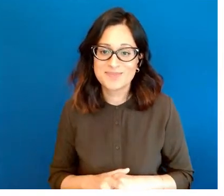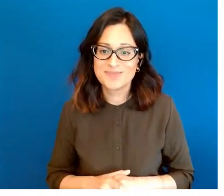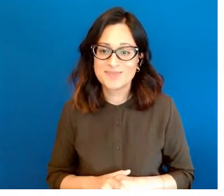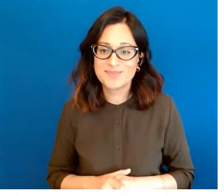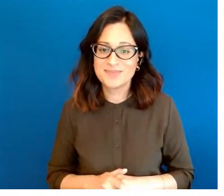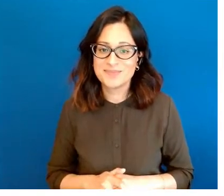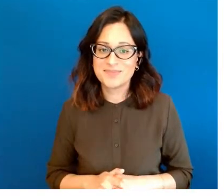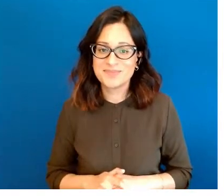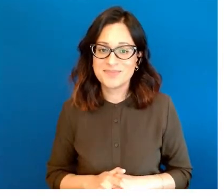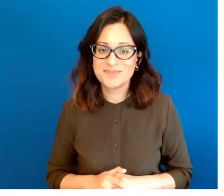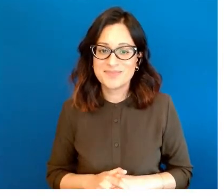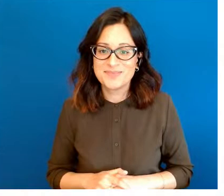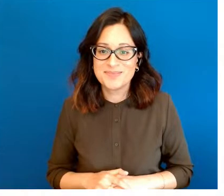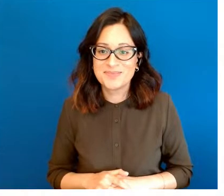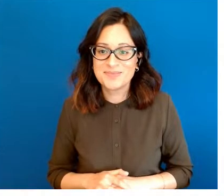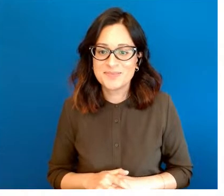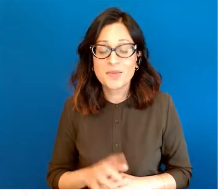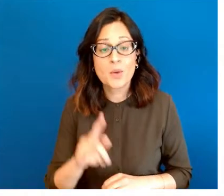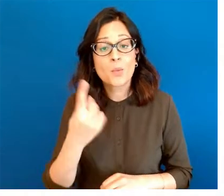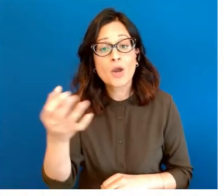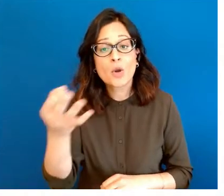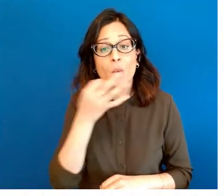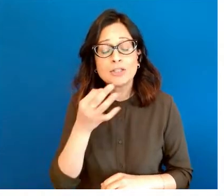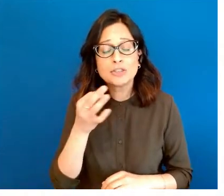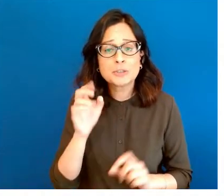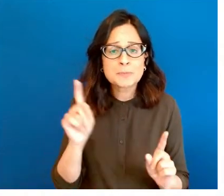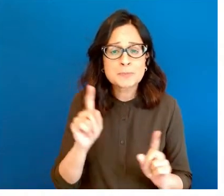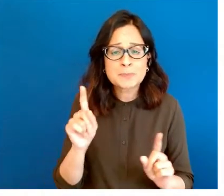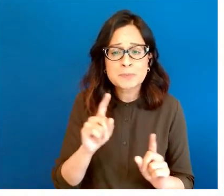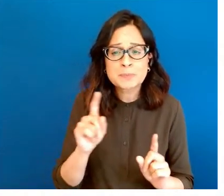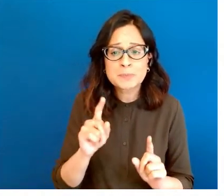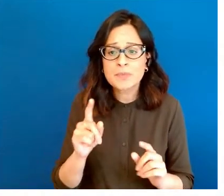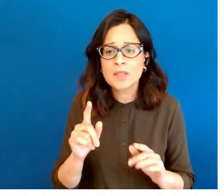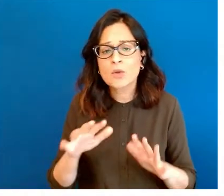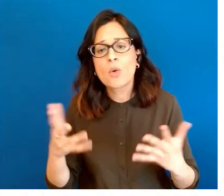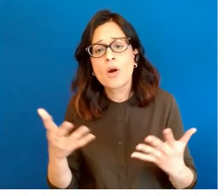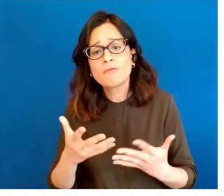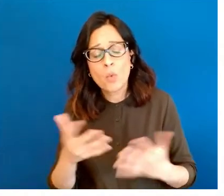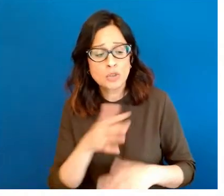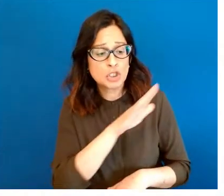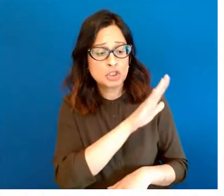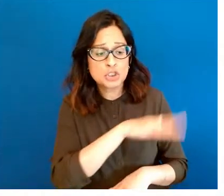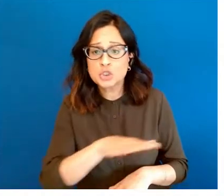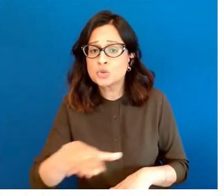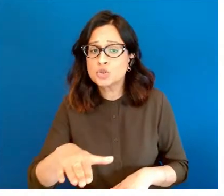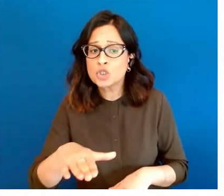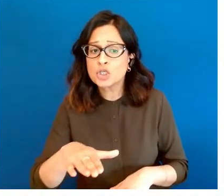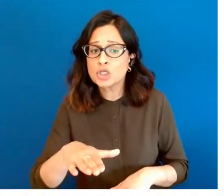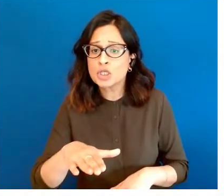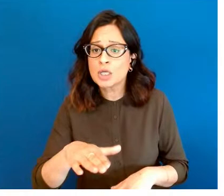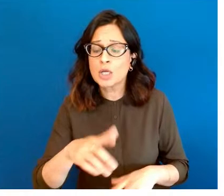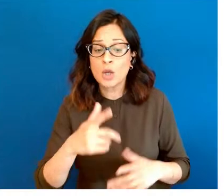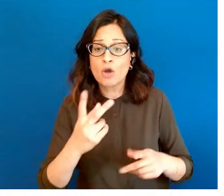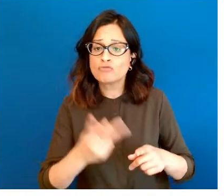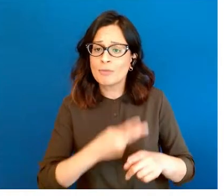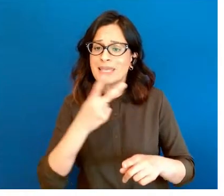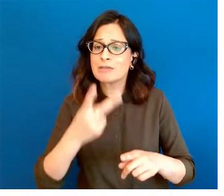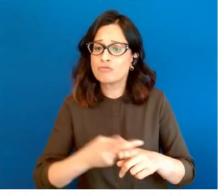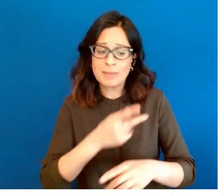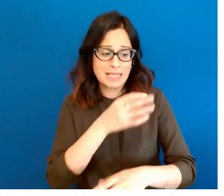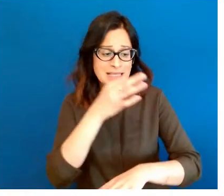So there's a question here to say, obviously in children you tend to repeat skin prick testing at various